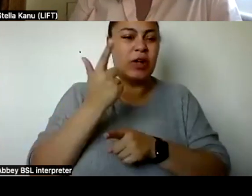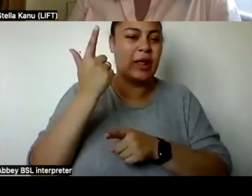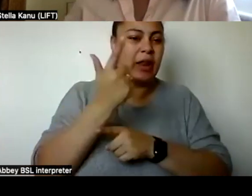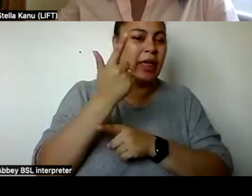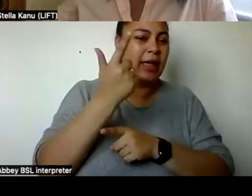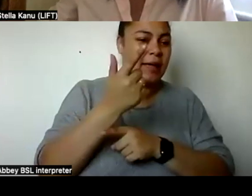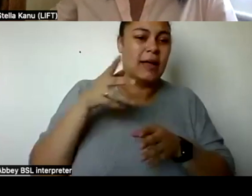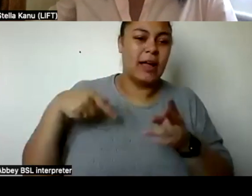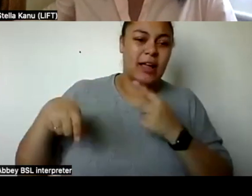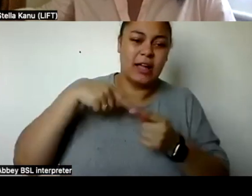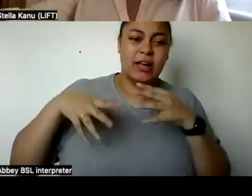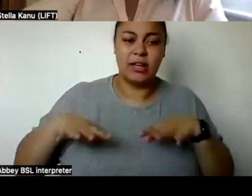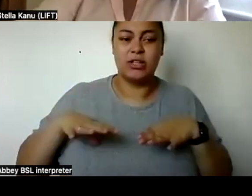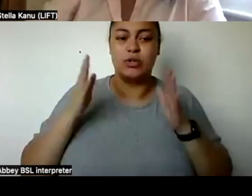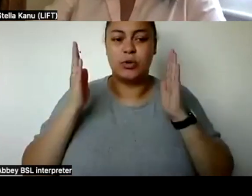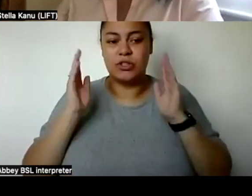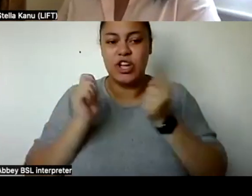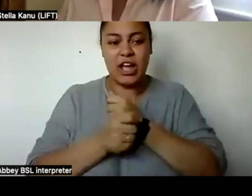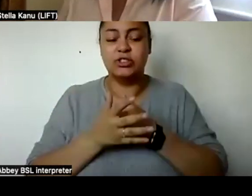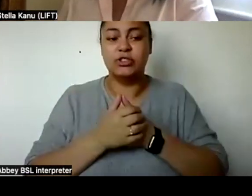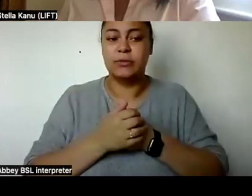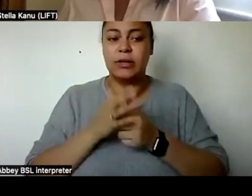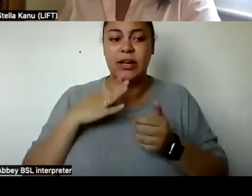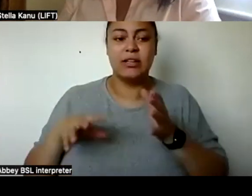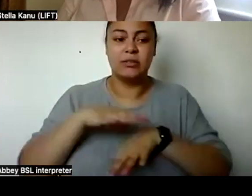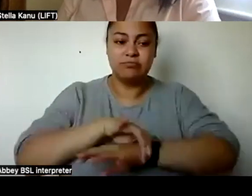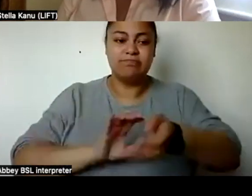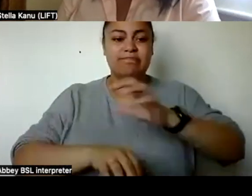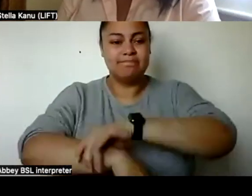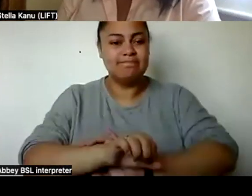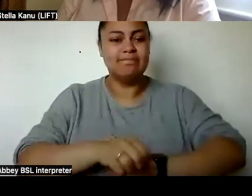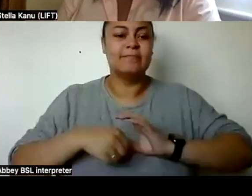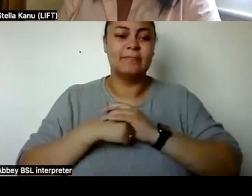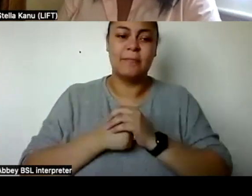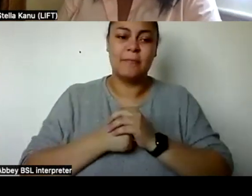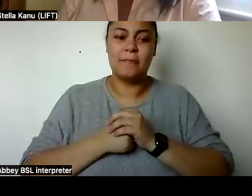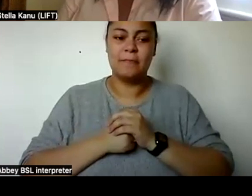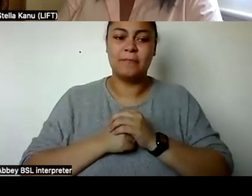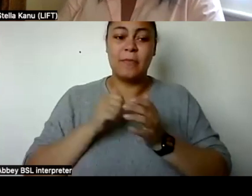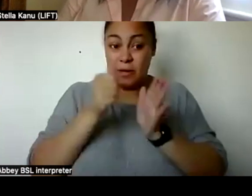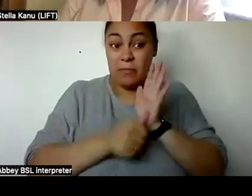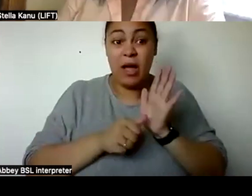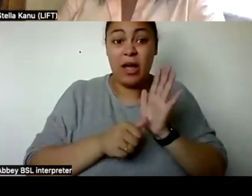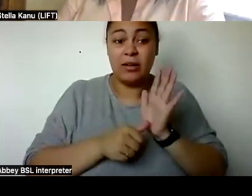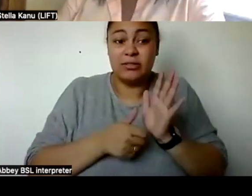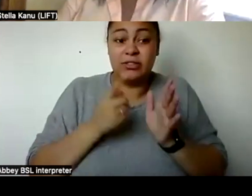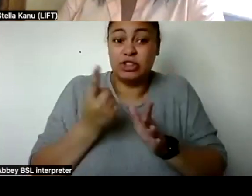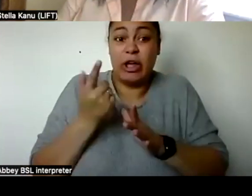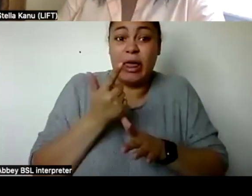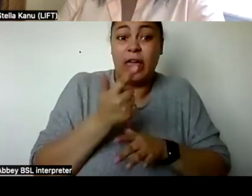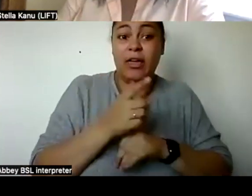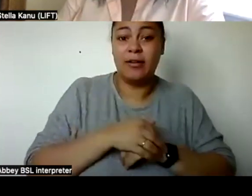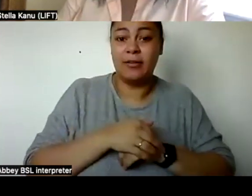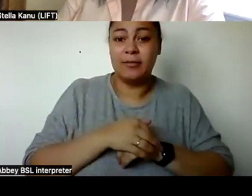listen and we need to change things. But that path has begun. That journey has begun.